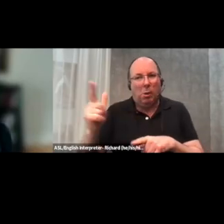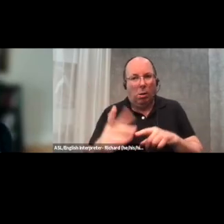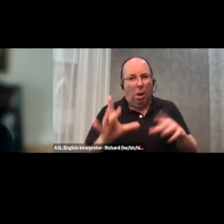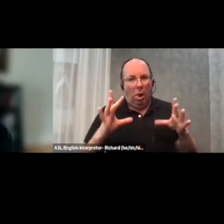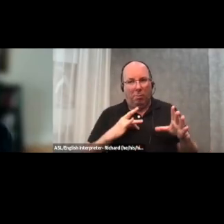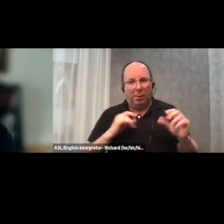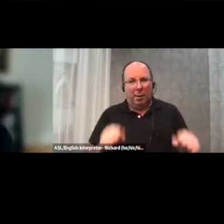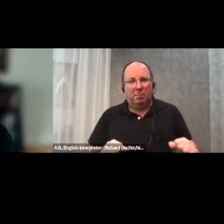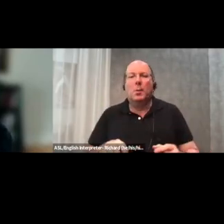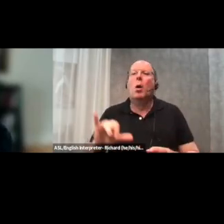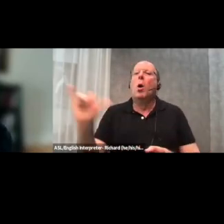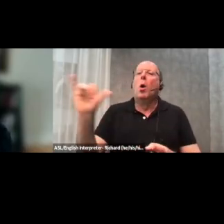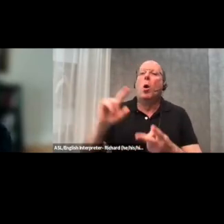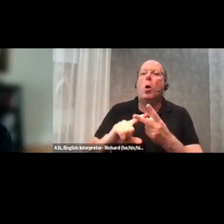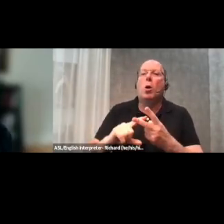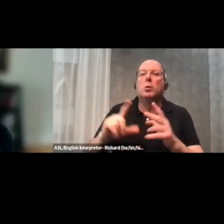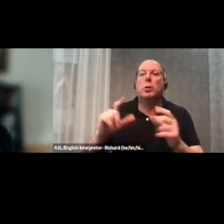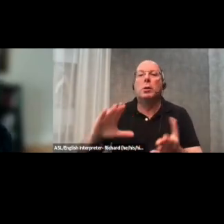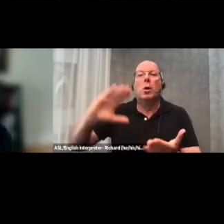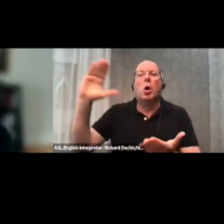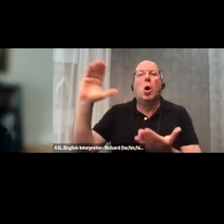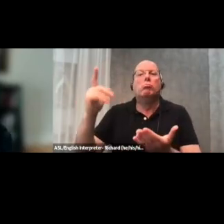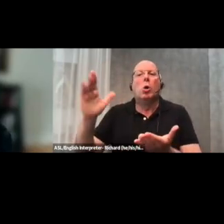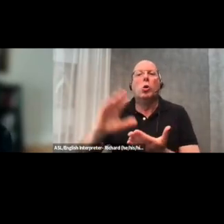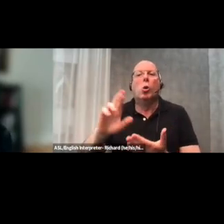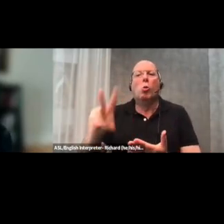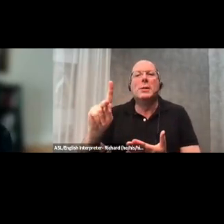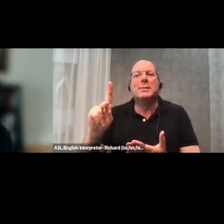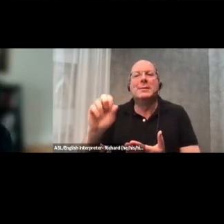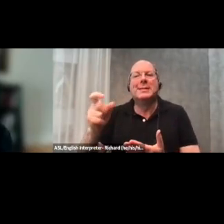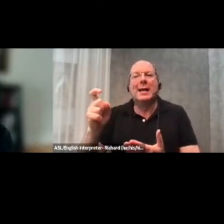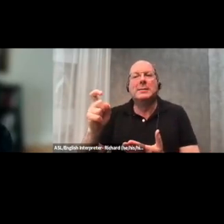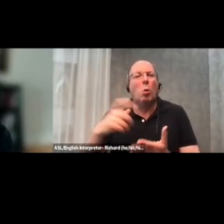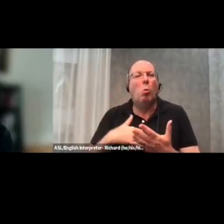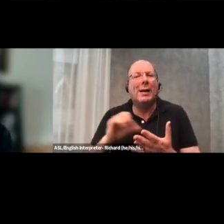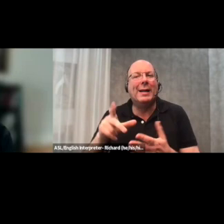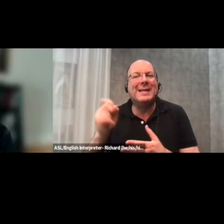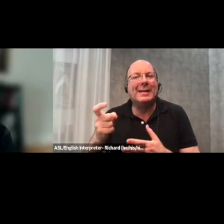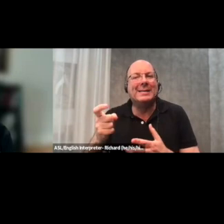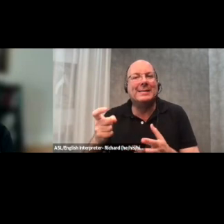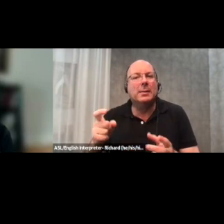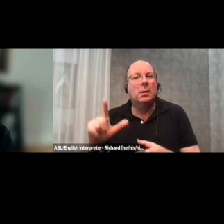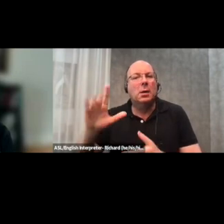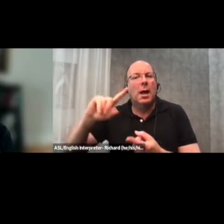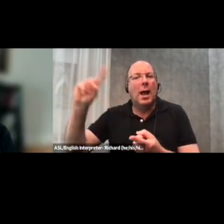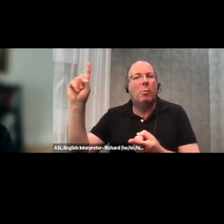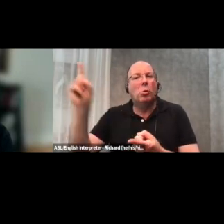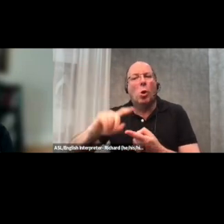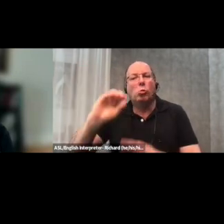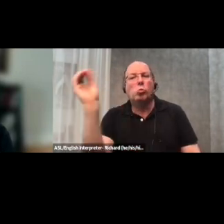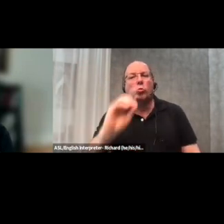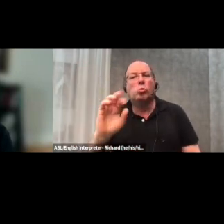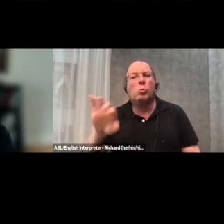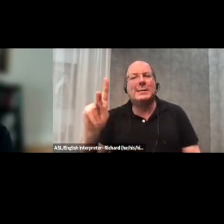of low-risk sexual activities. Can anyone think of an example of a sexual activity that is low risk for